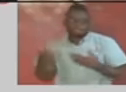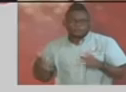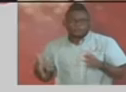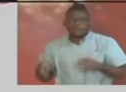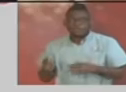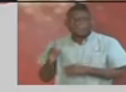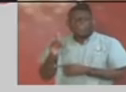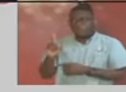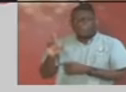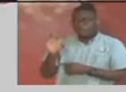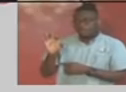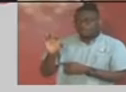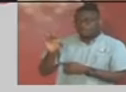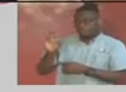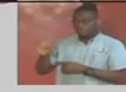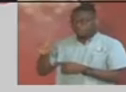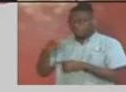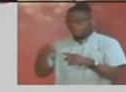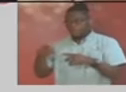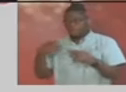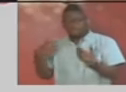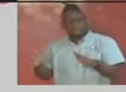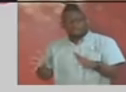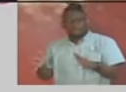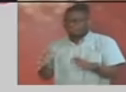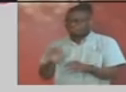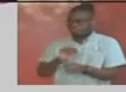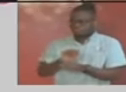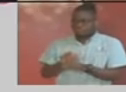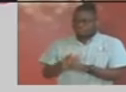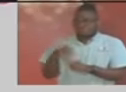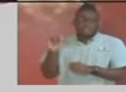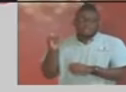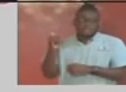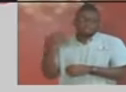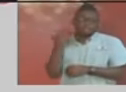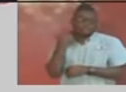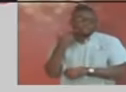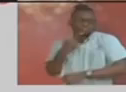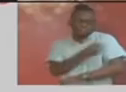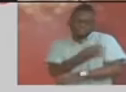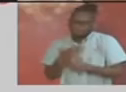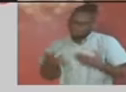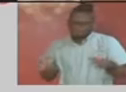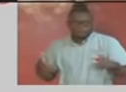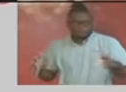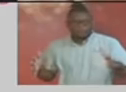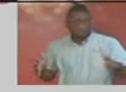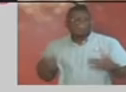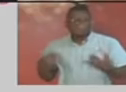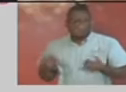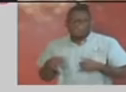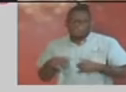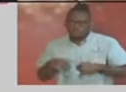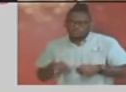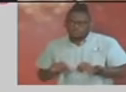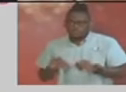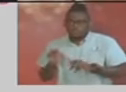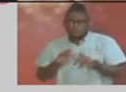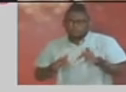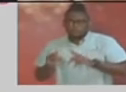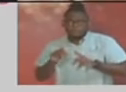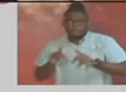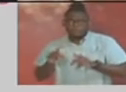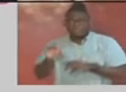The total amount of persons that they have to get to remaining will be about 800 to 900 persons in terms of the actual number